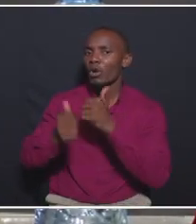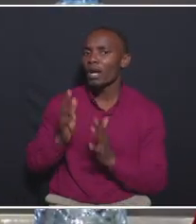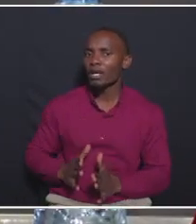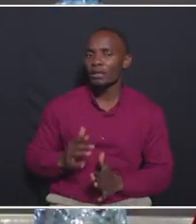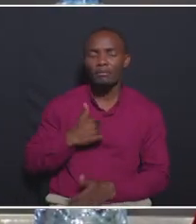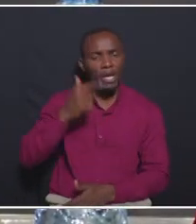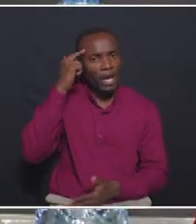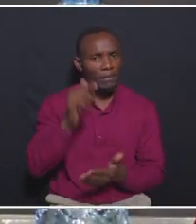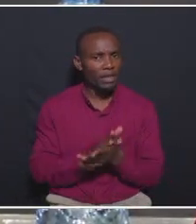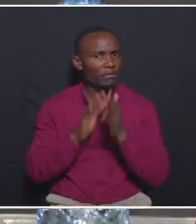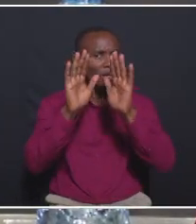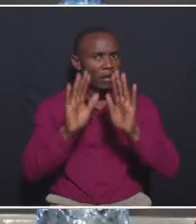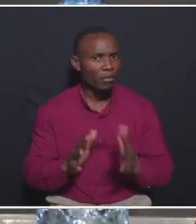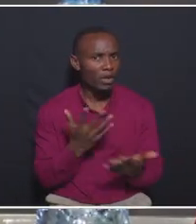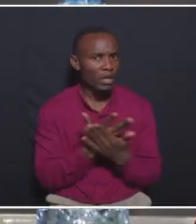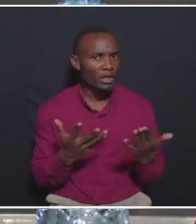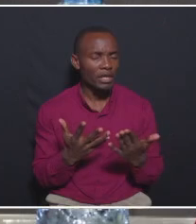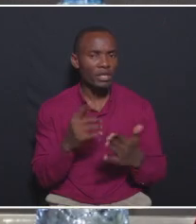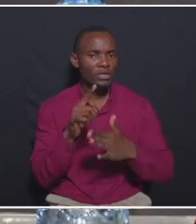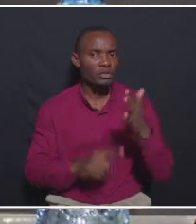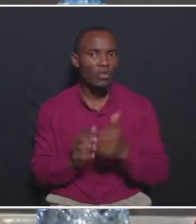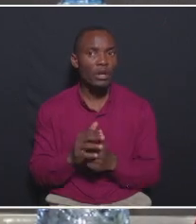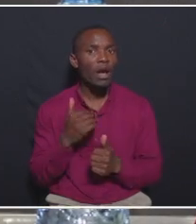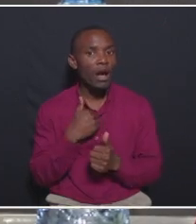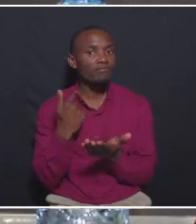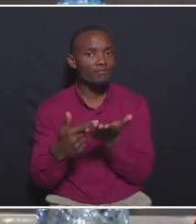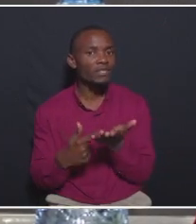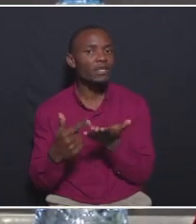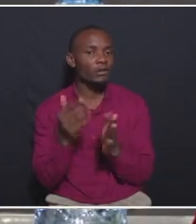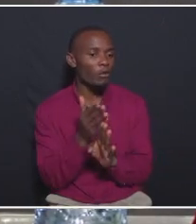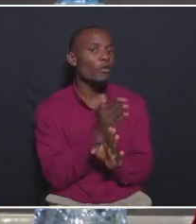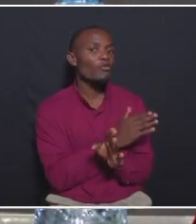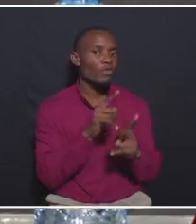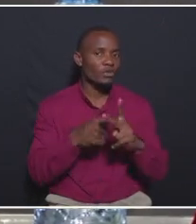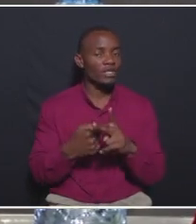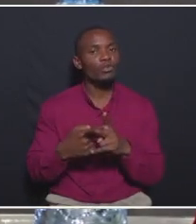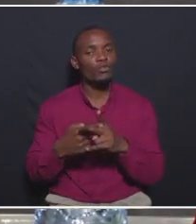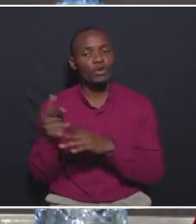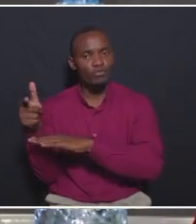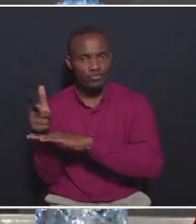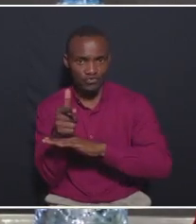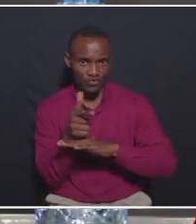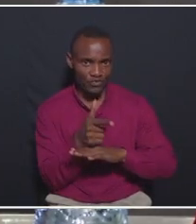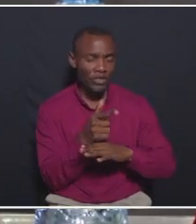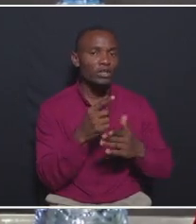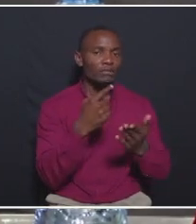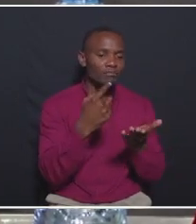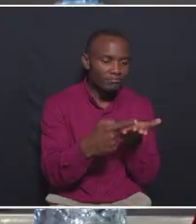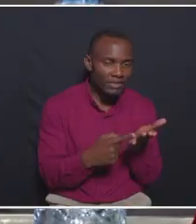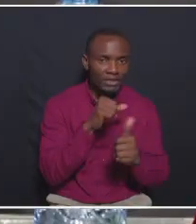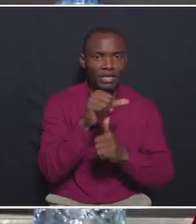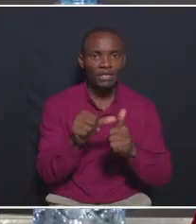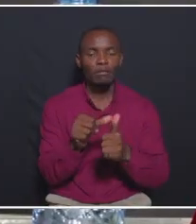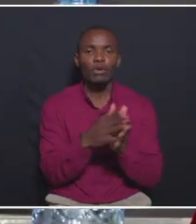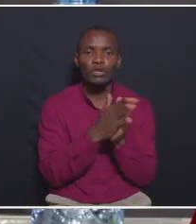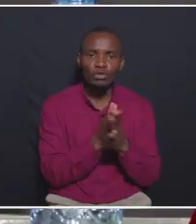most important thing you can do is have conversations with them before you get to set. Talk about the story, talk about who the characters are,